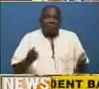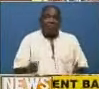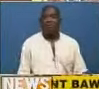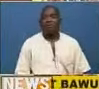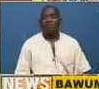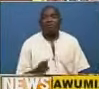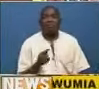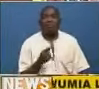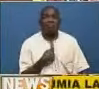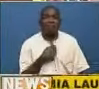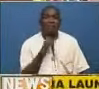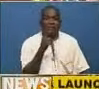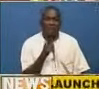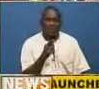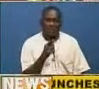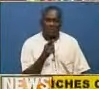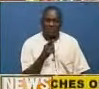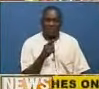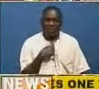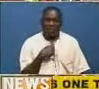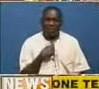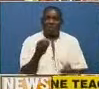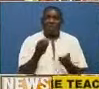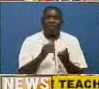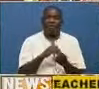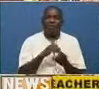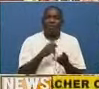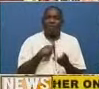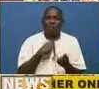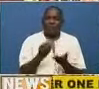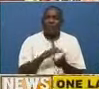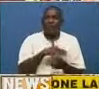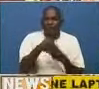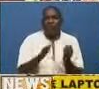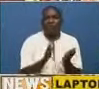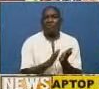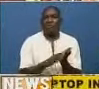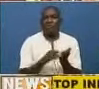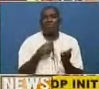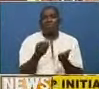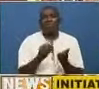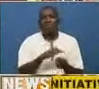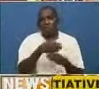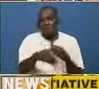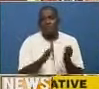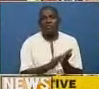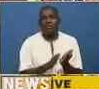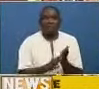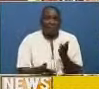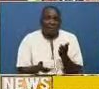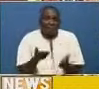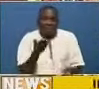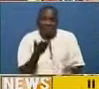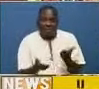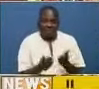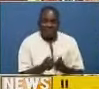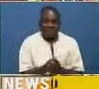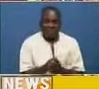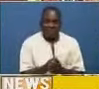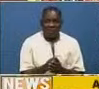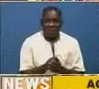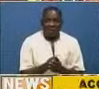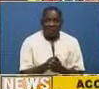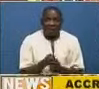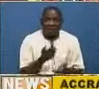I've not complete from the end. I want to complete. Maybe if in